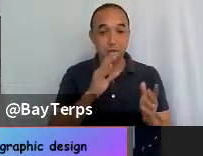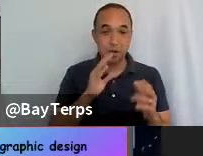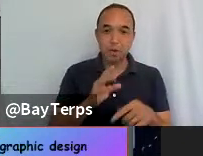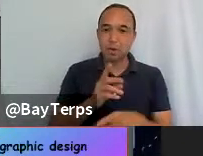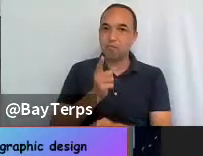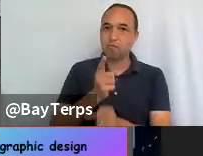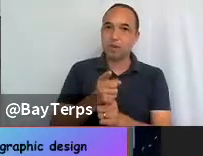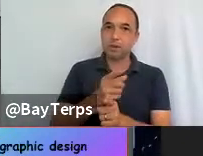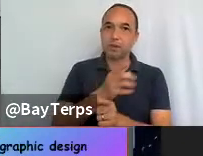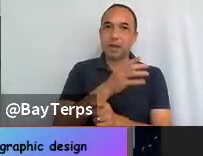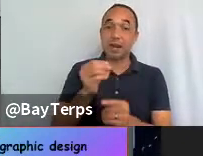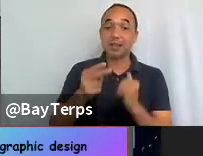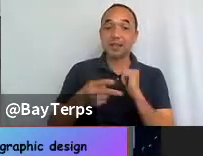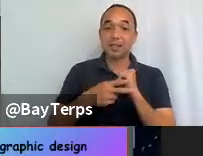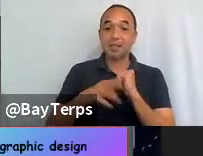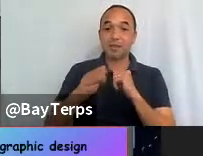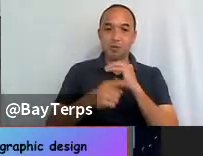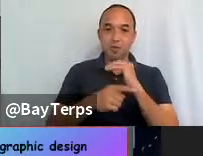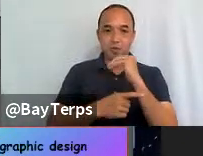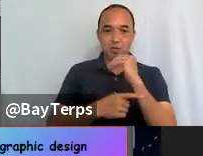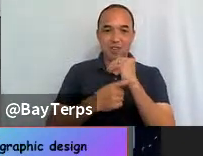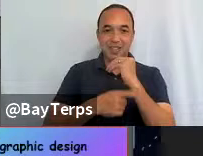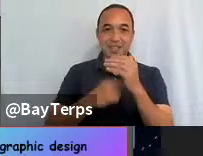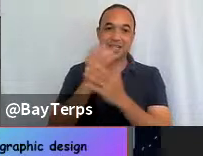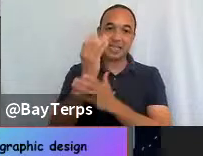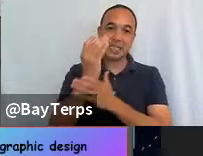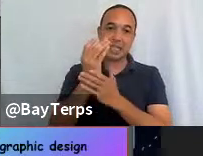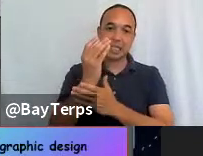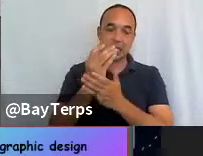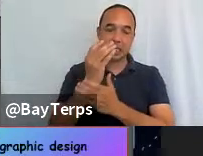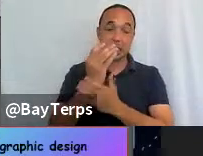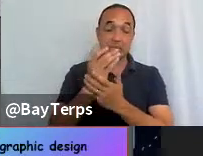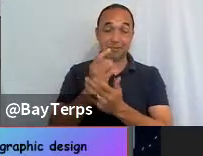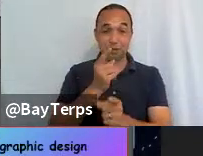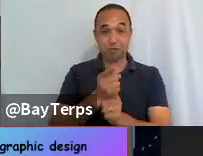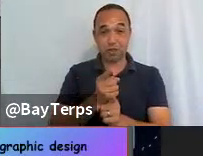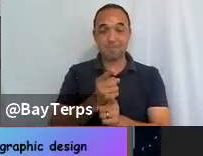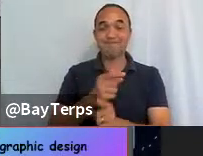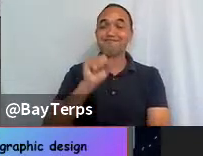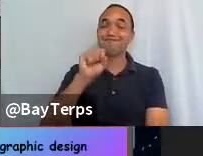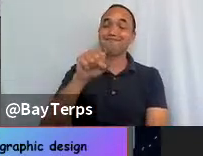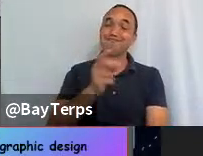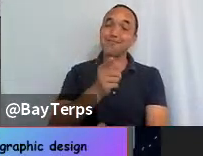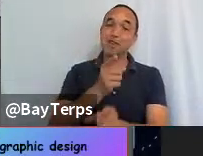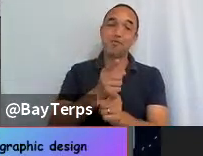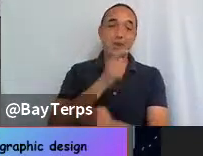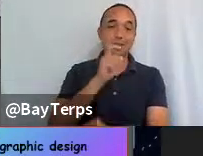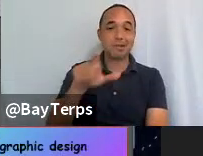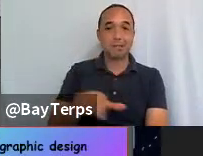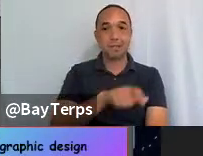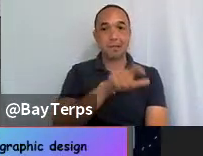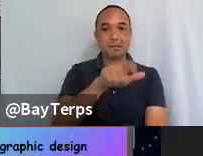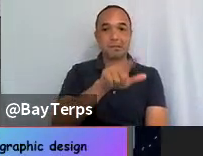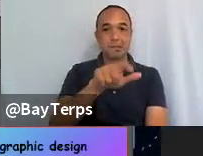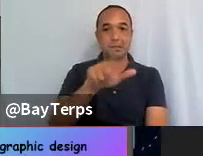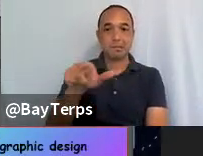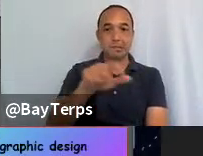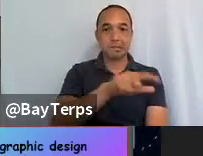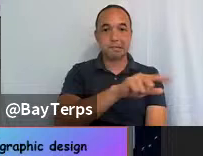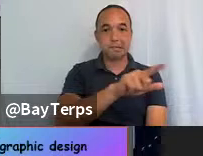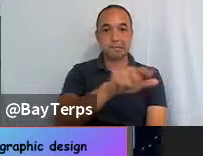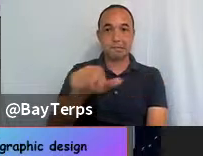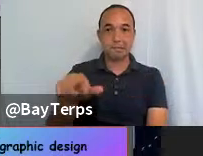saving, Monica says you're saving your wrist ligaments too. That's very true. You don't have to do much more of